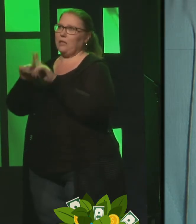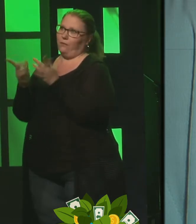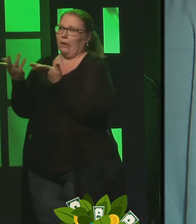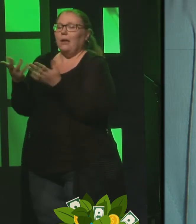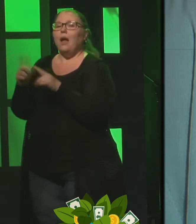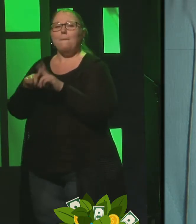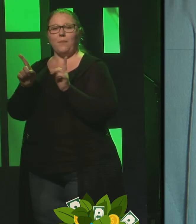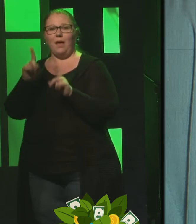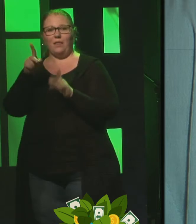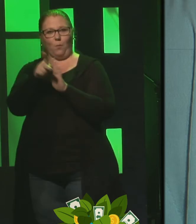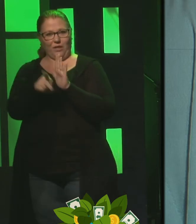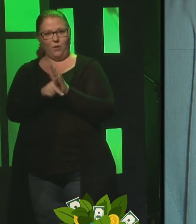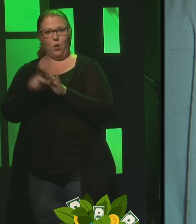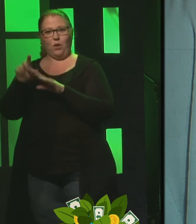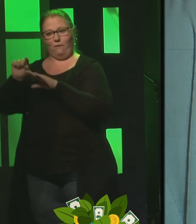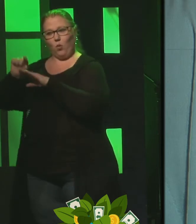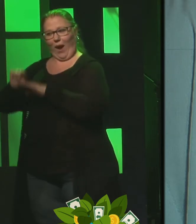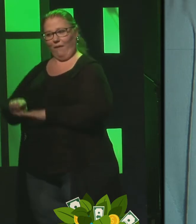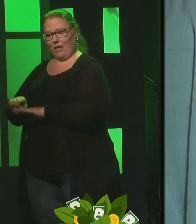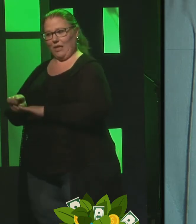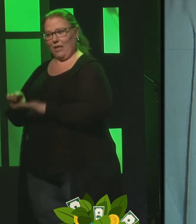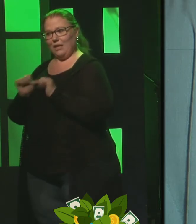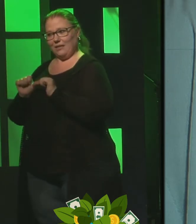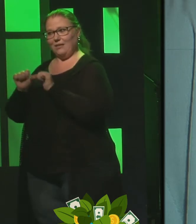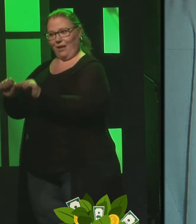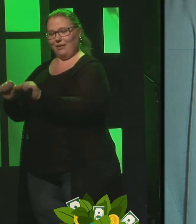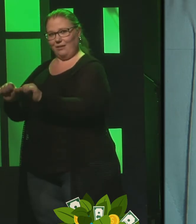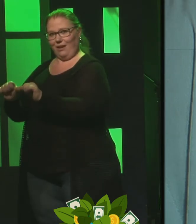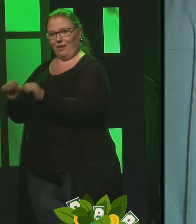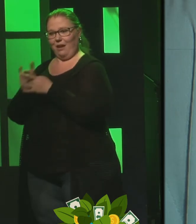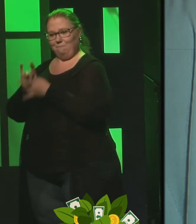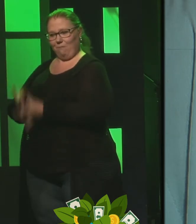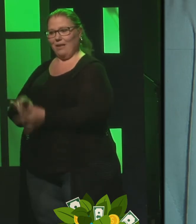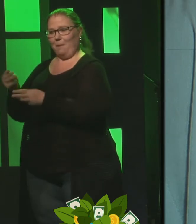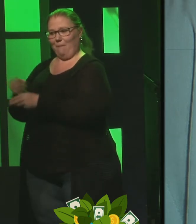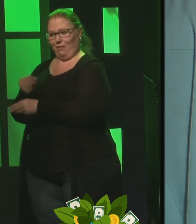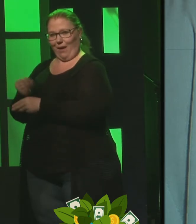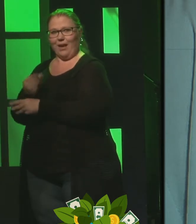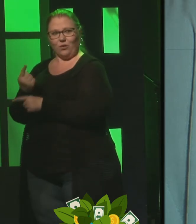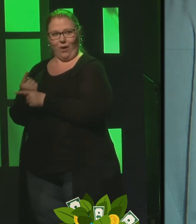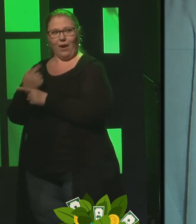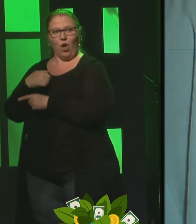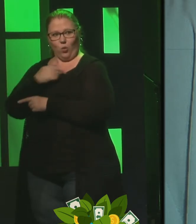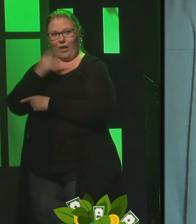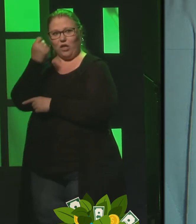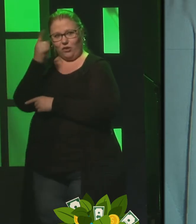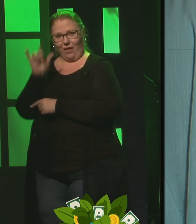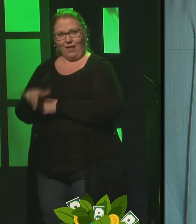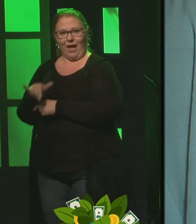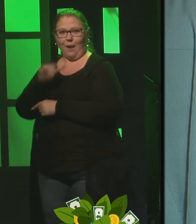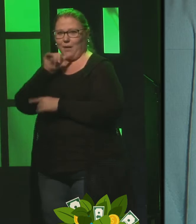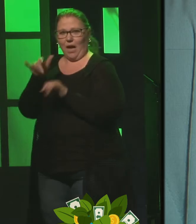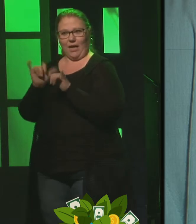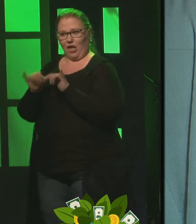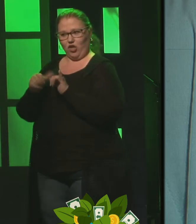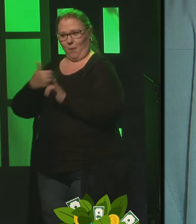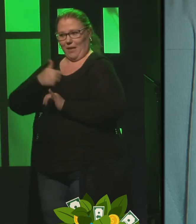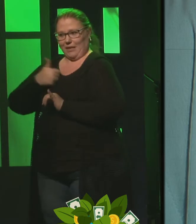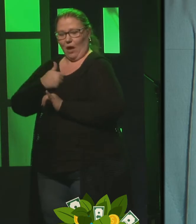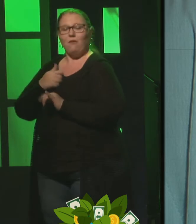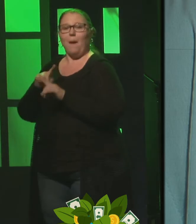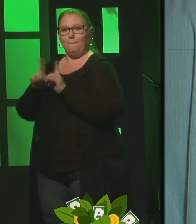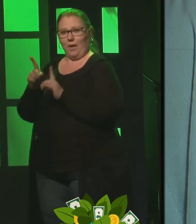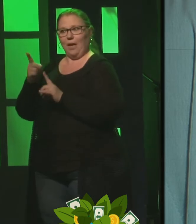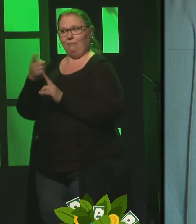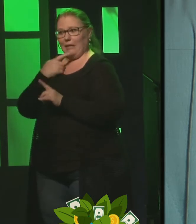But the principle of gravity is consistent. It's based in mathematics, right? I mean, we can understand it. I'm not an engineer or mathematician, but they tell